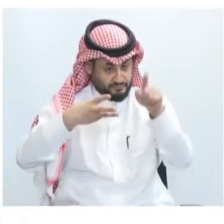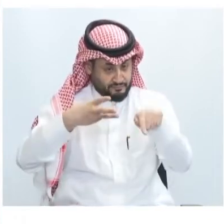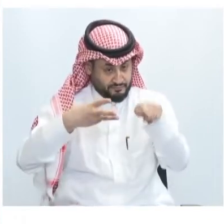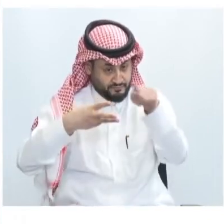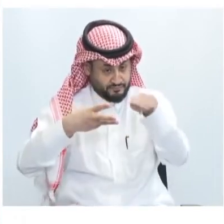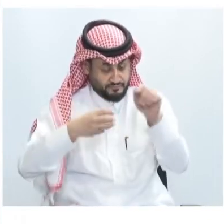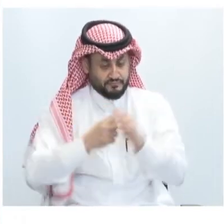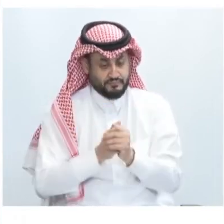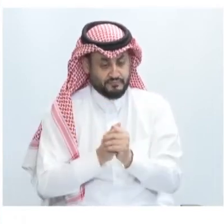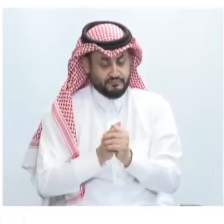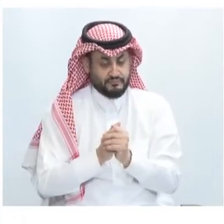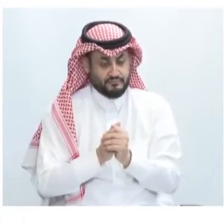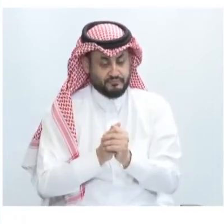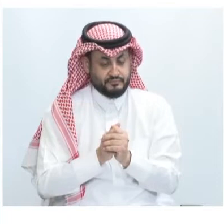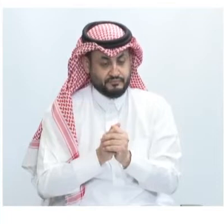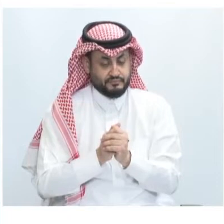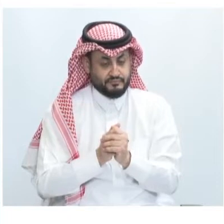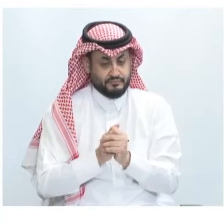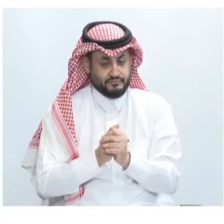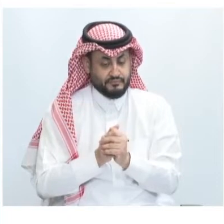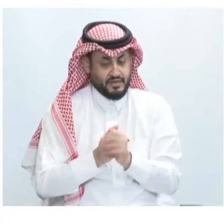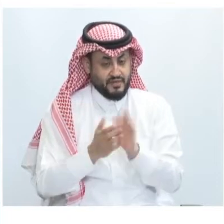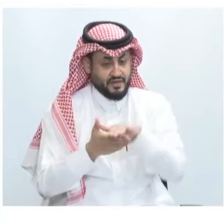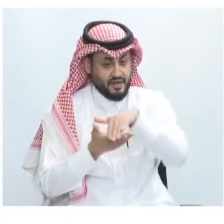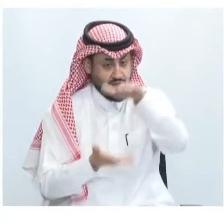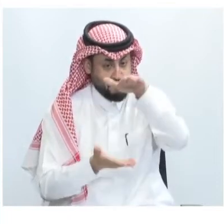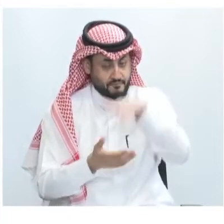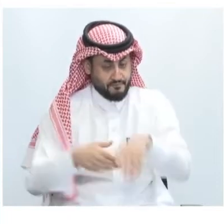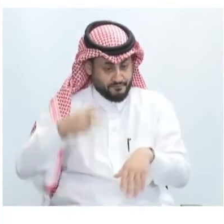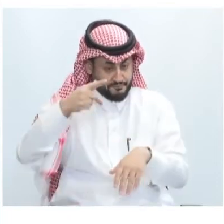half circle. Okay, this is the capital letter of